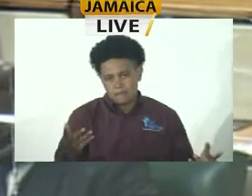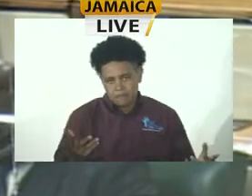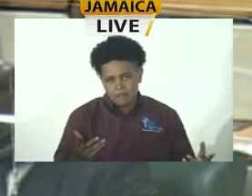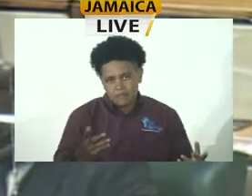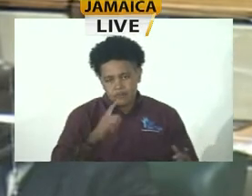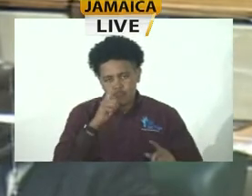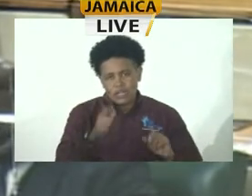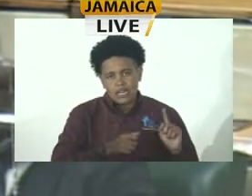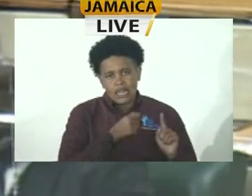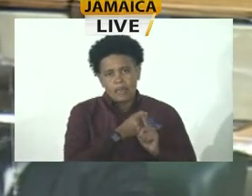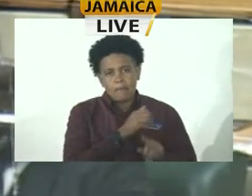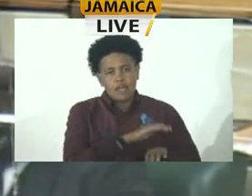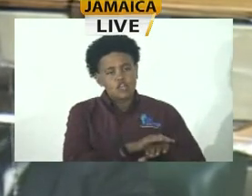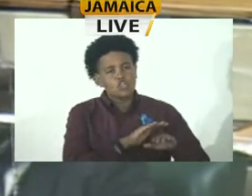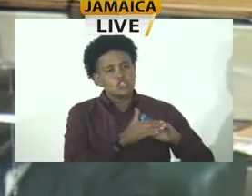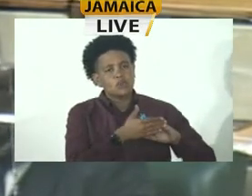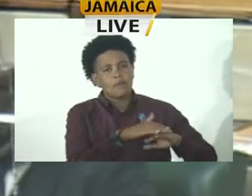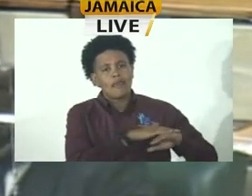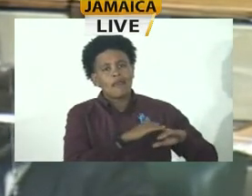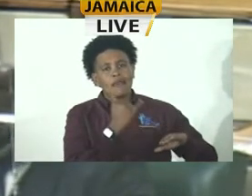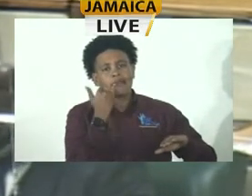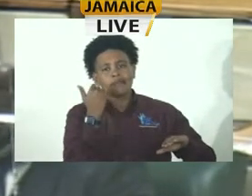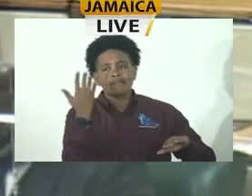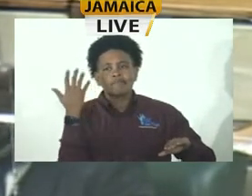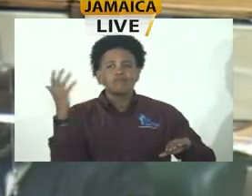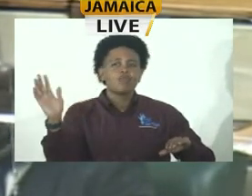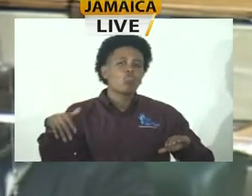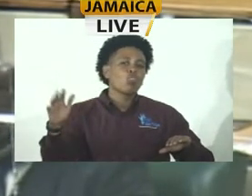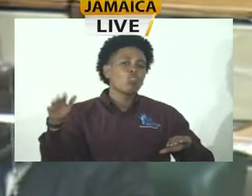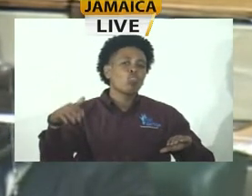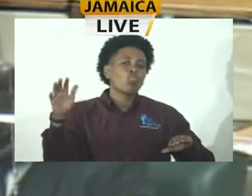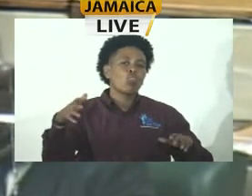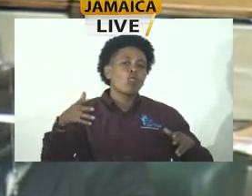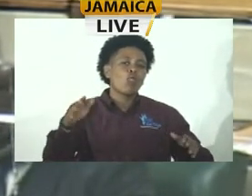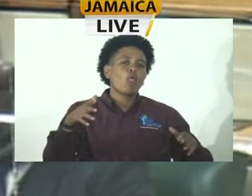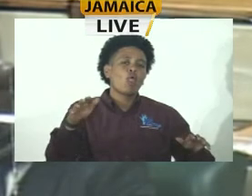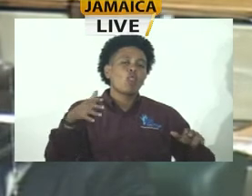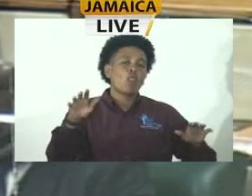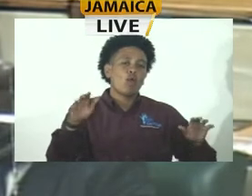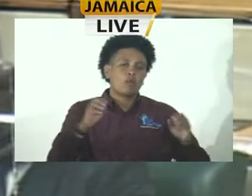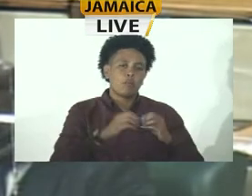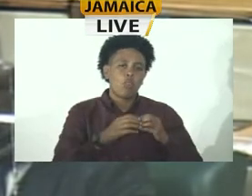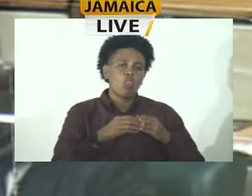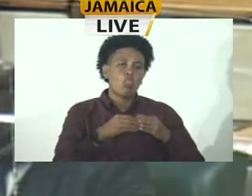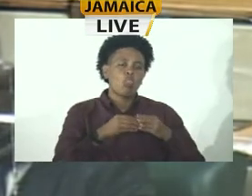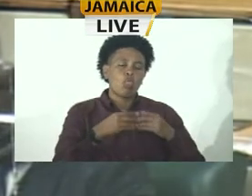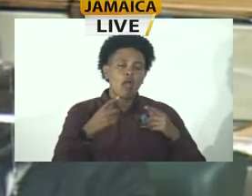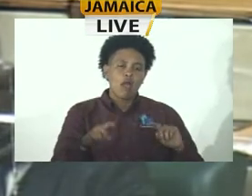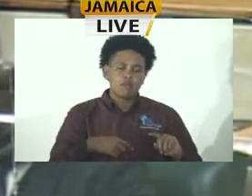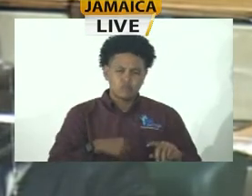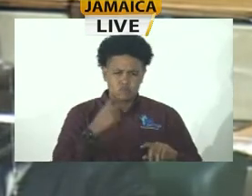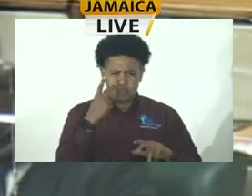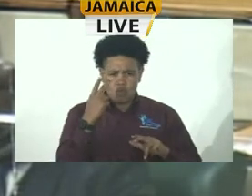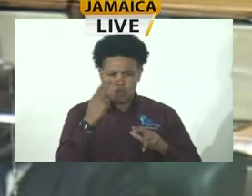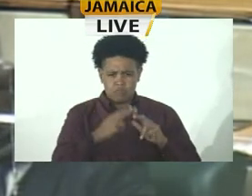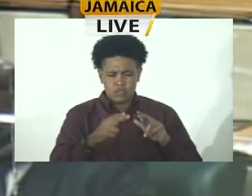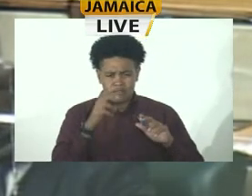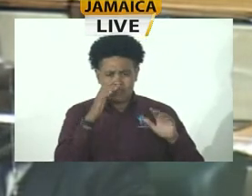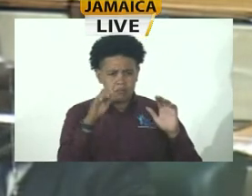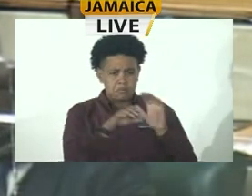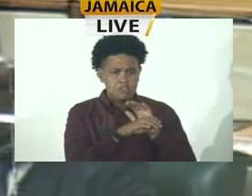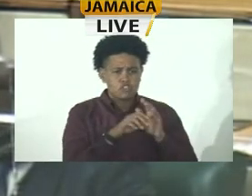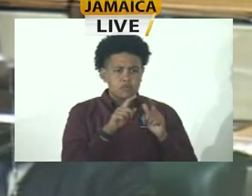impact on jamaica we saw briefly pictures and videos being